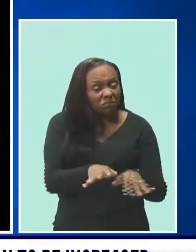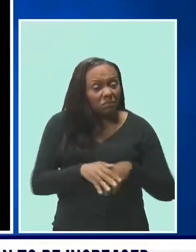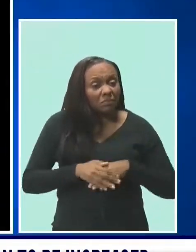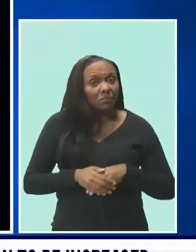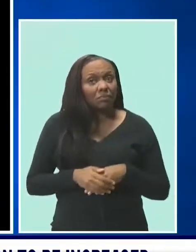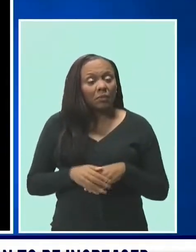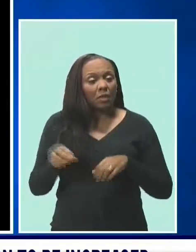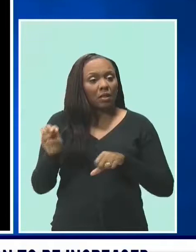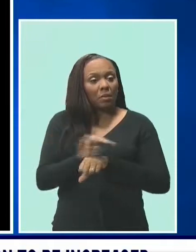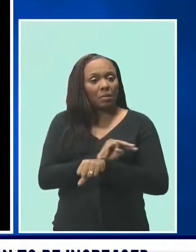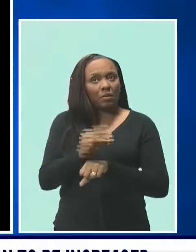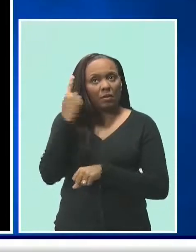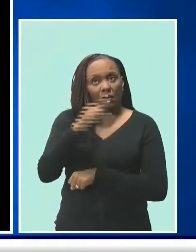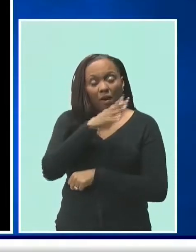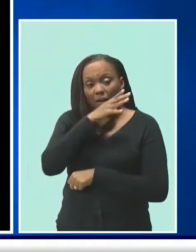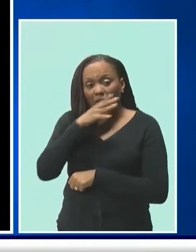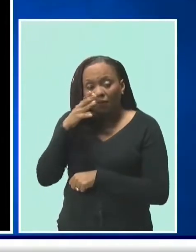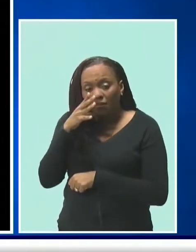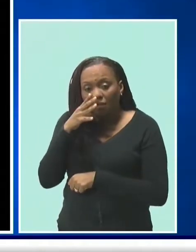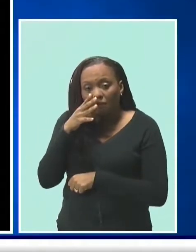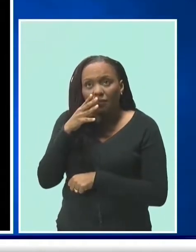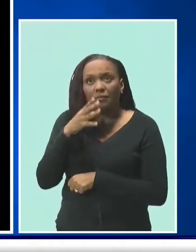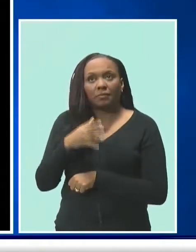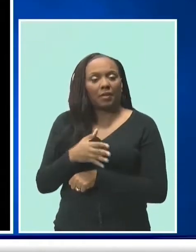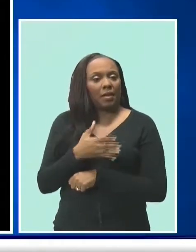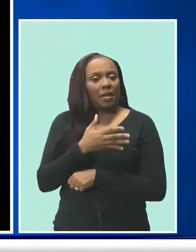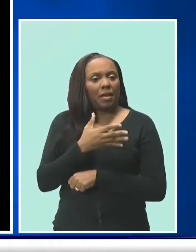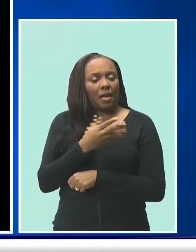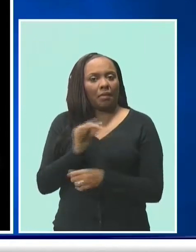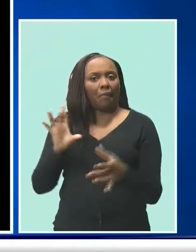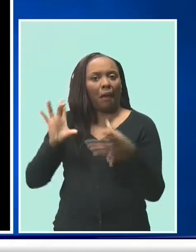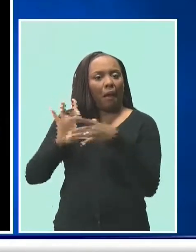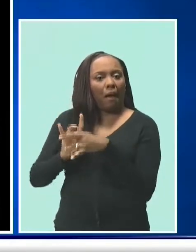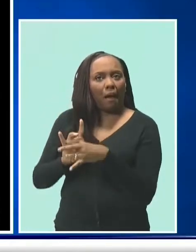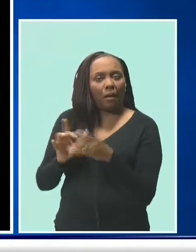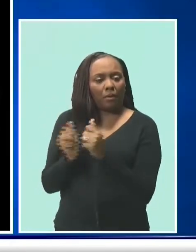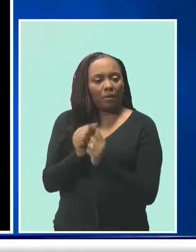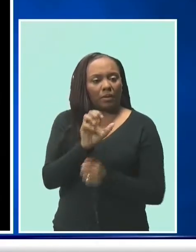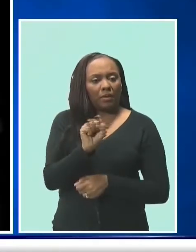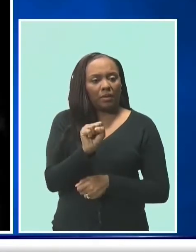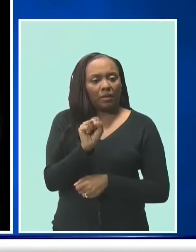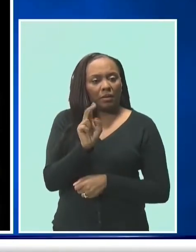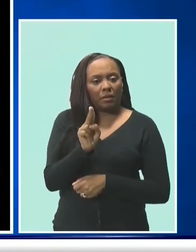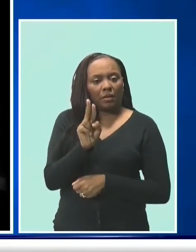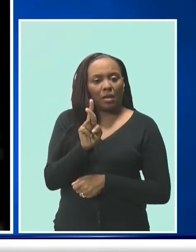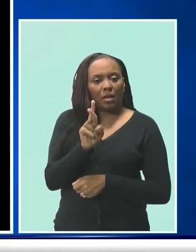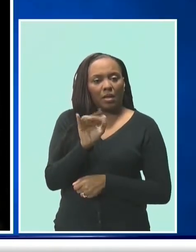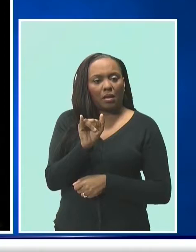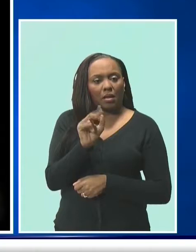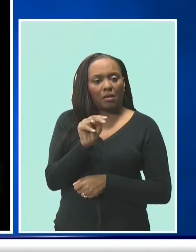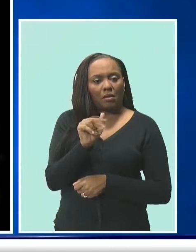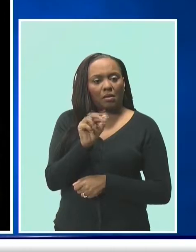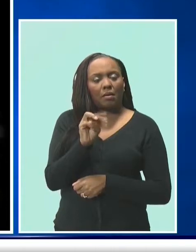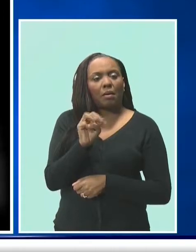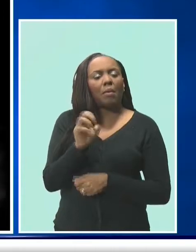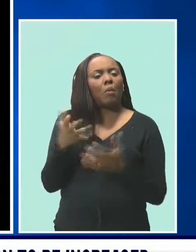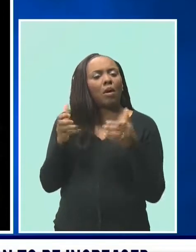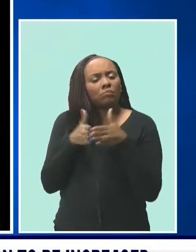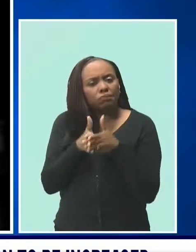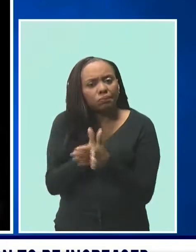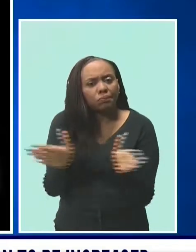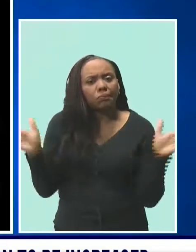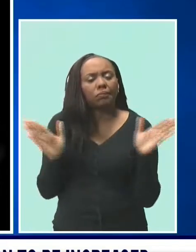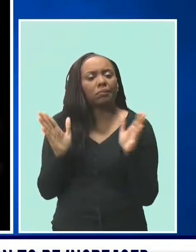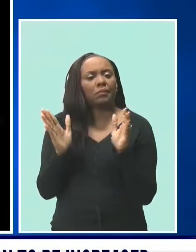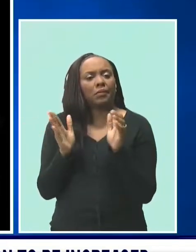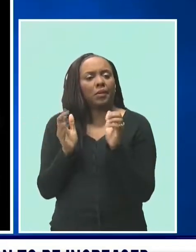the Ministry of Agriculture, through its Brokopondo partnership with Suriname, was planning to begin rapid expansion of the